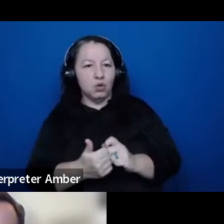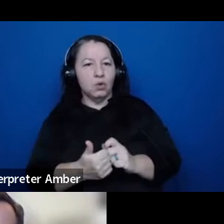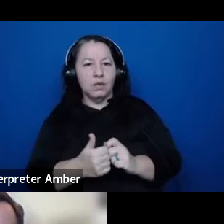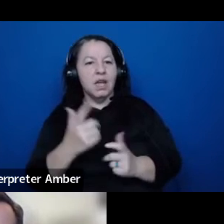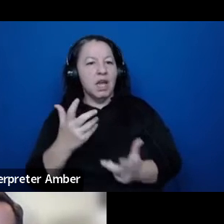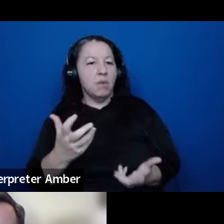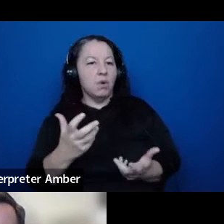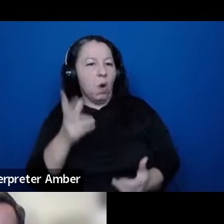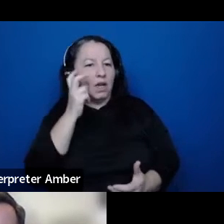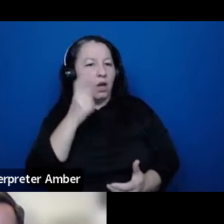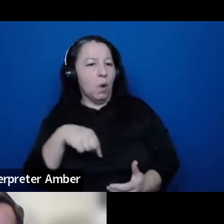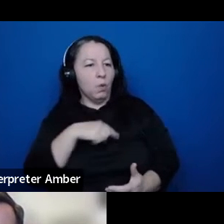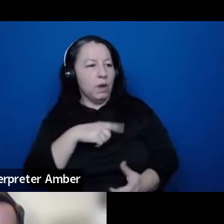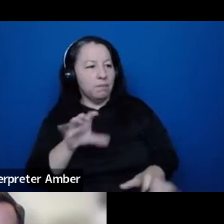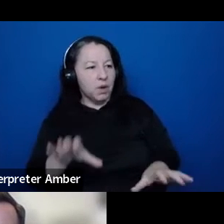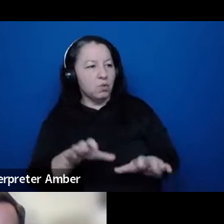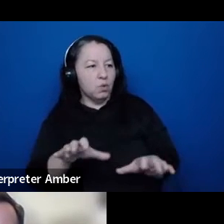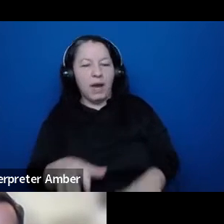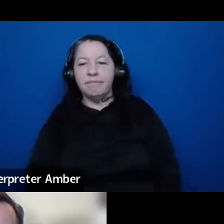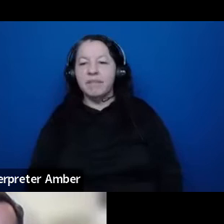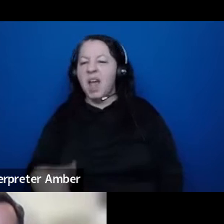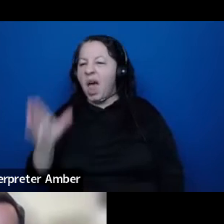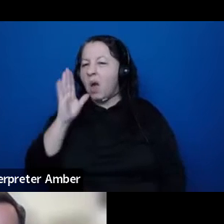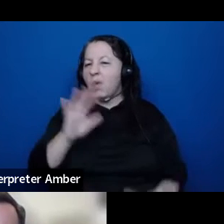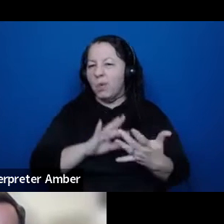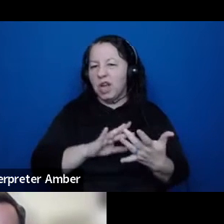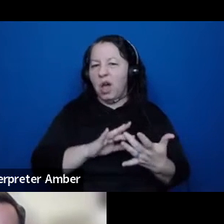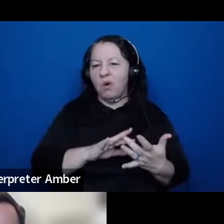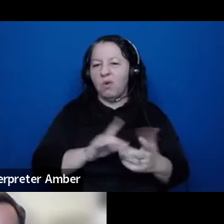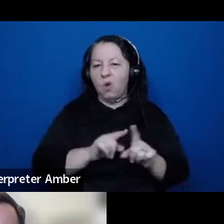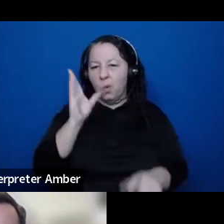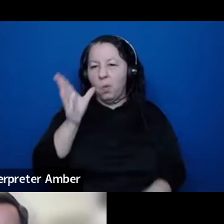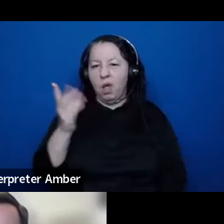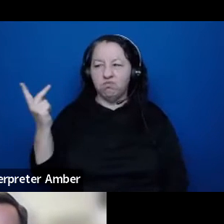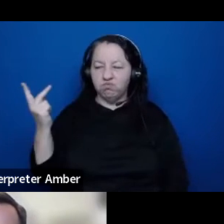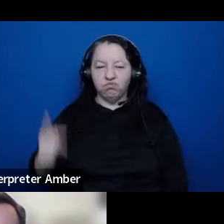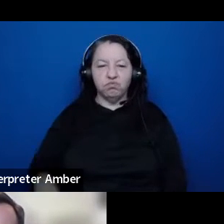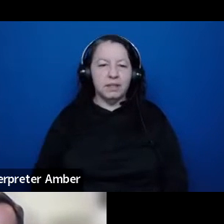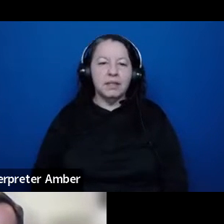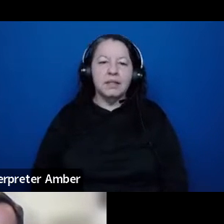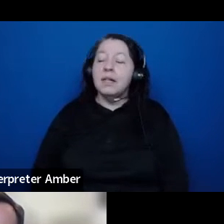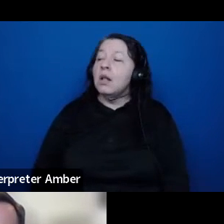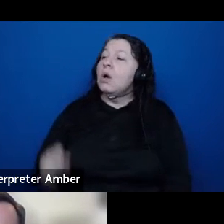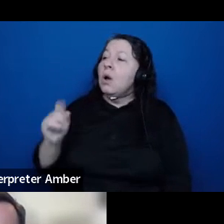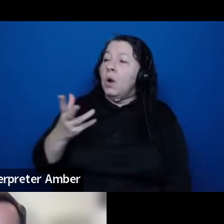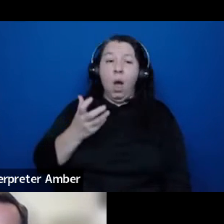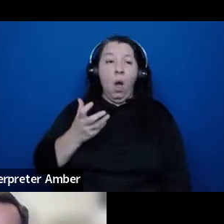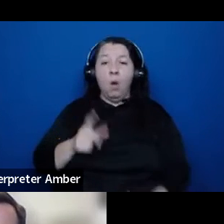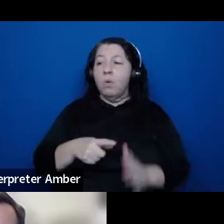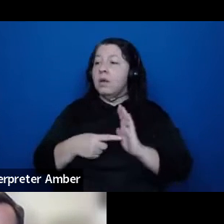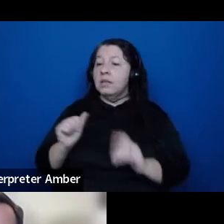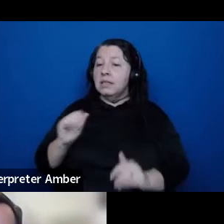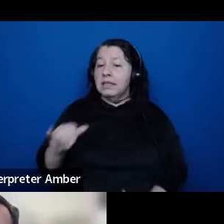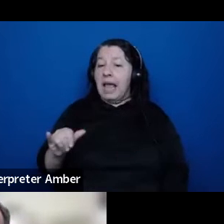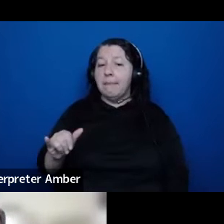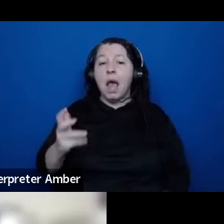what we've been working on. And we'll reach out to him too as well. Yeah, so I wanted to show you, we're still